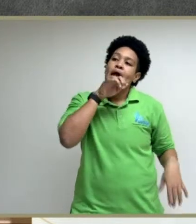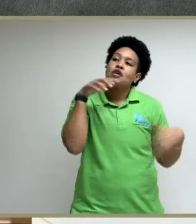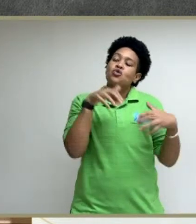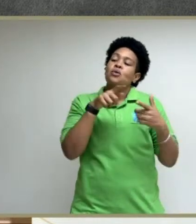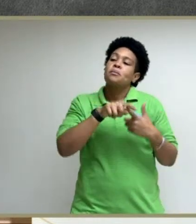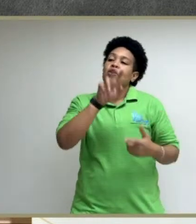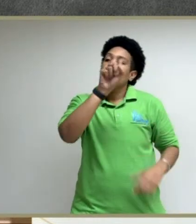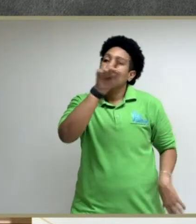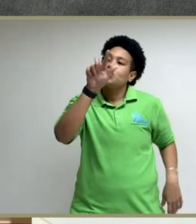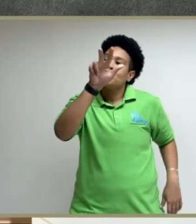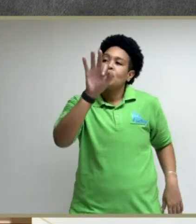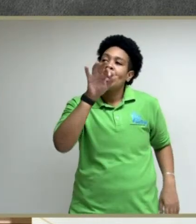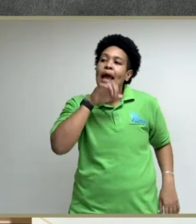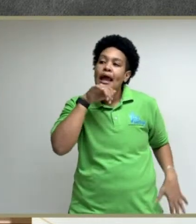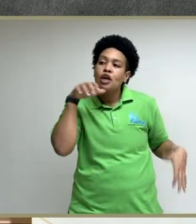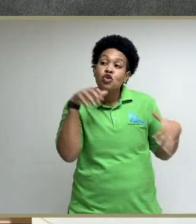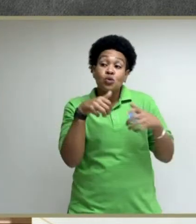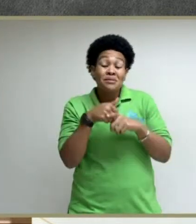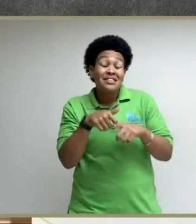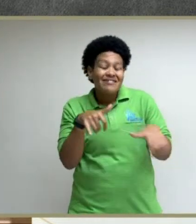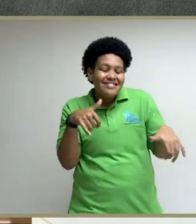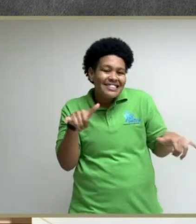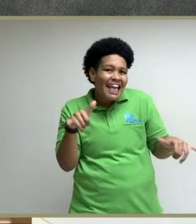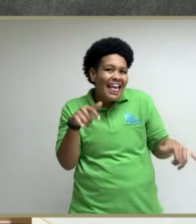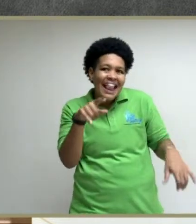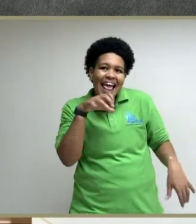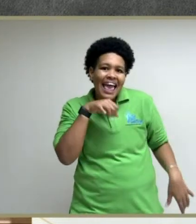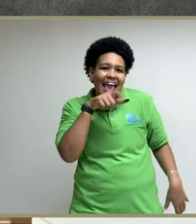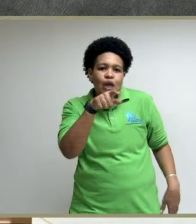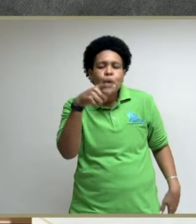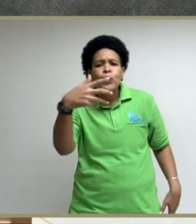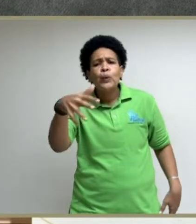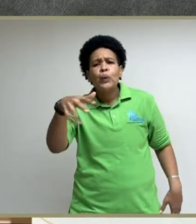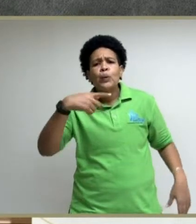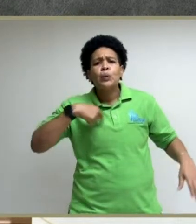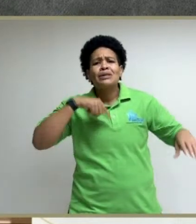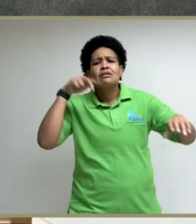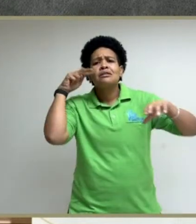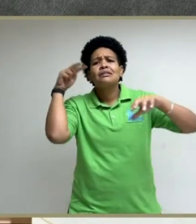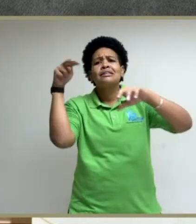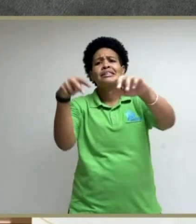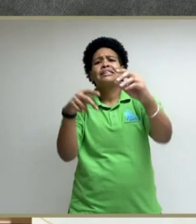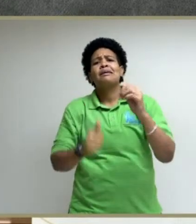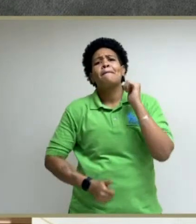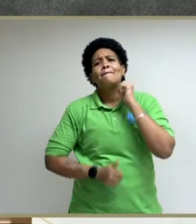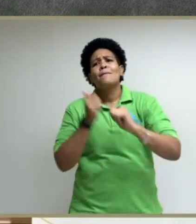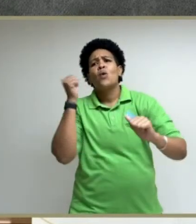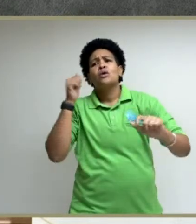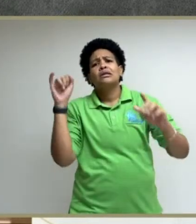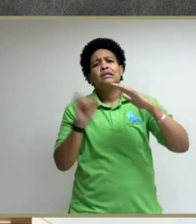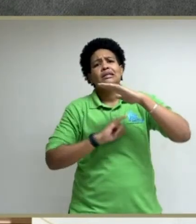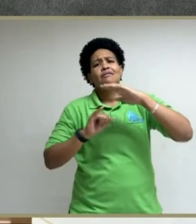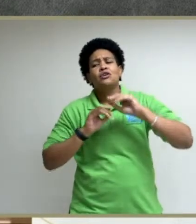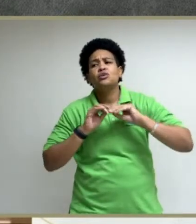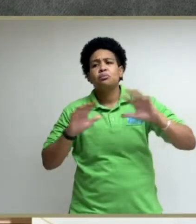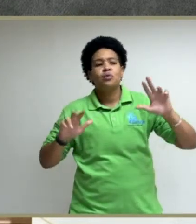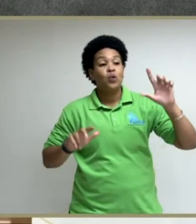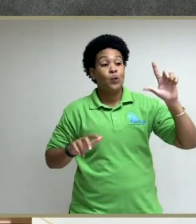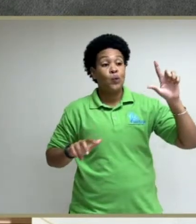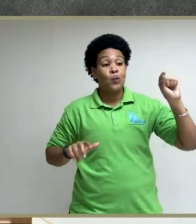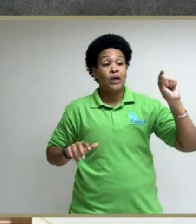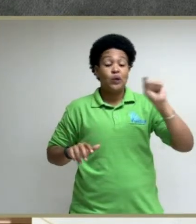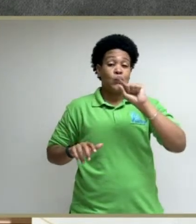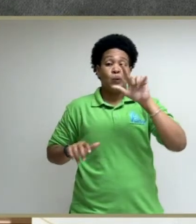to 39 age group are still the age groups that we are seeing most infections in. And it's